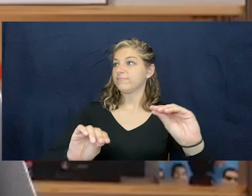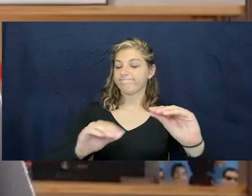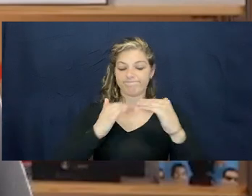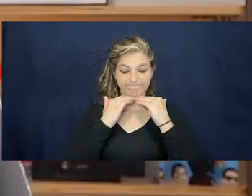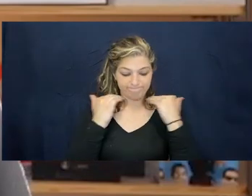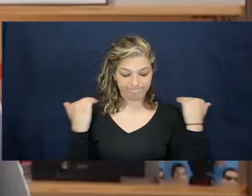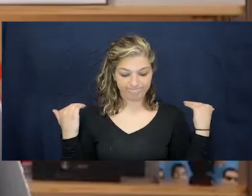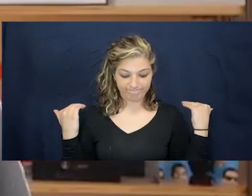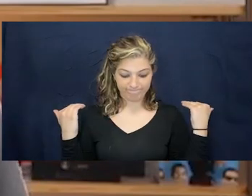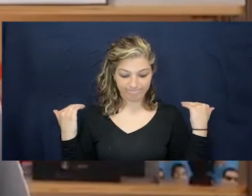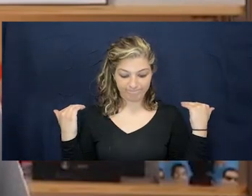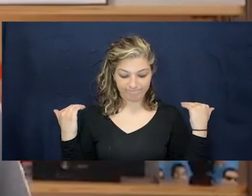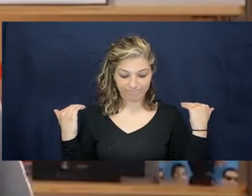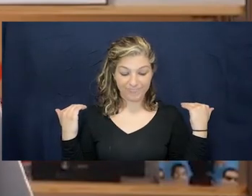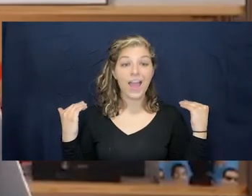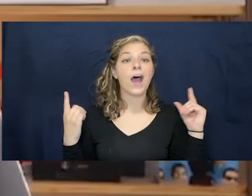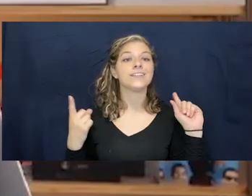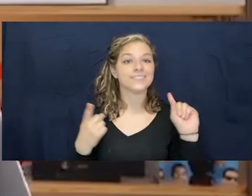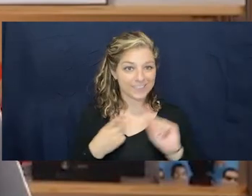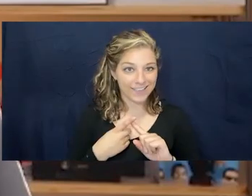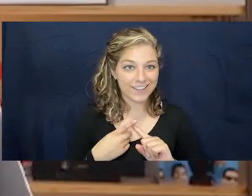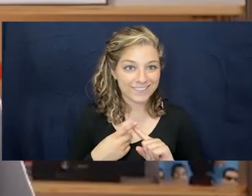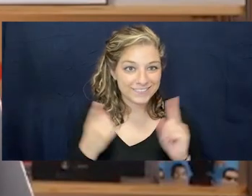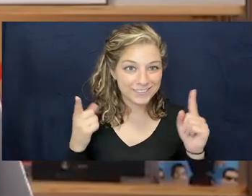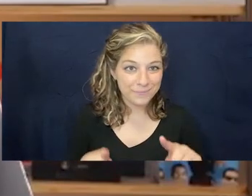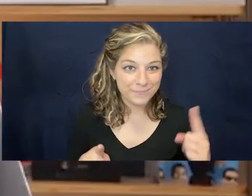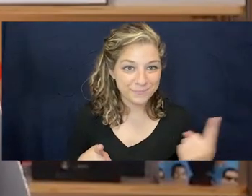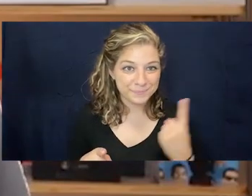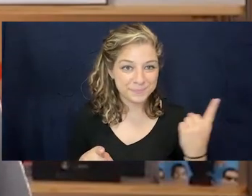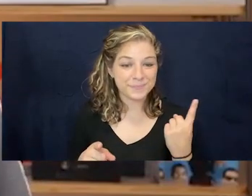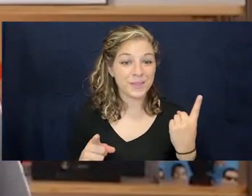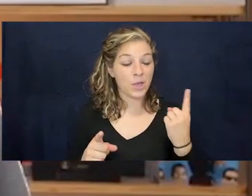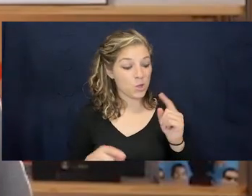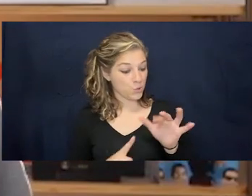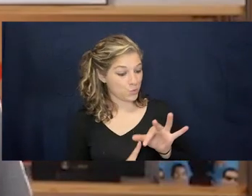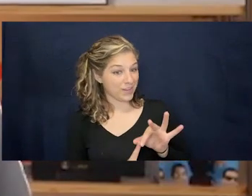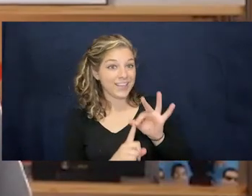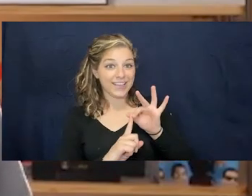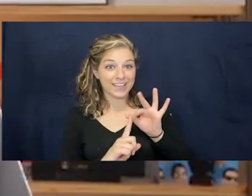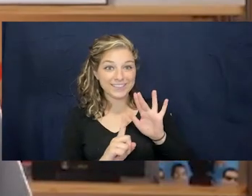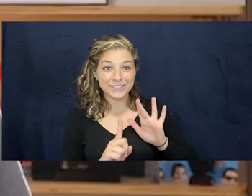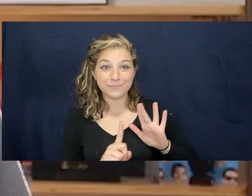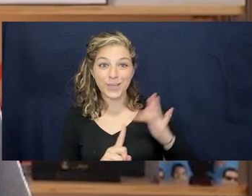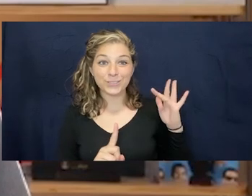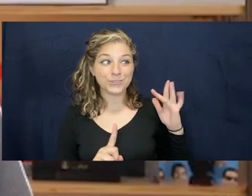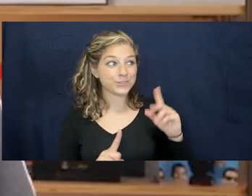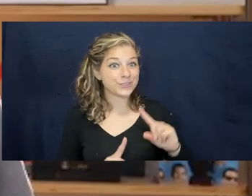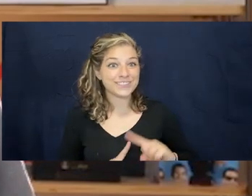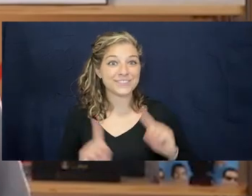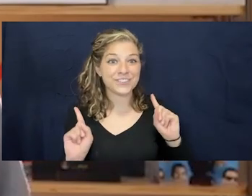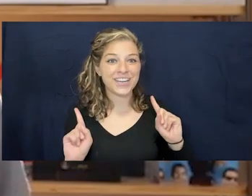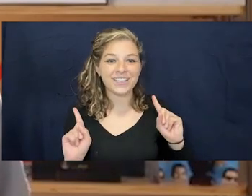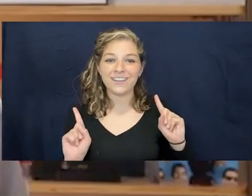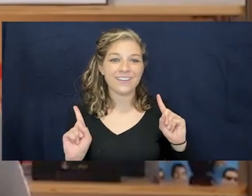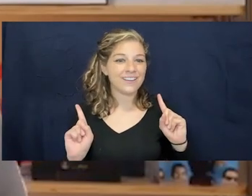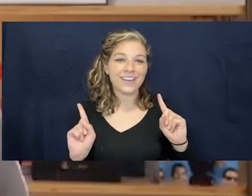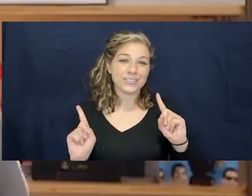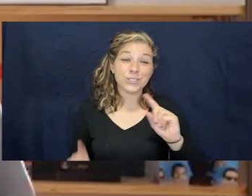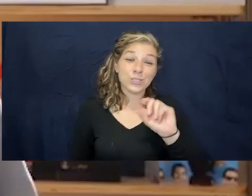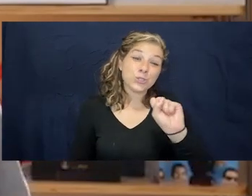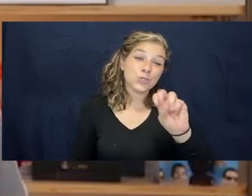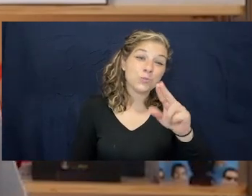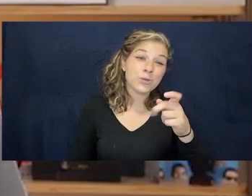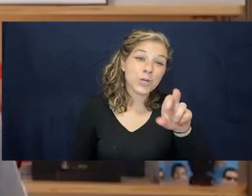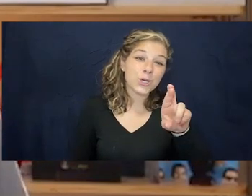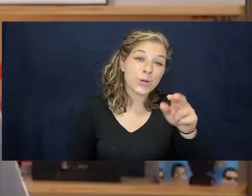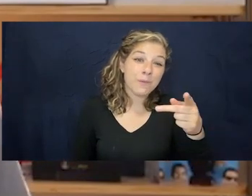life because I saw no purpose and no reason to be this unique, until I realized being unique